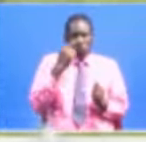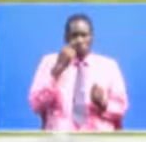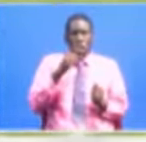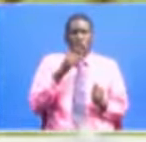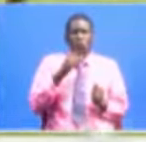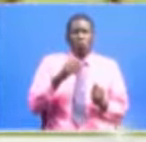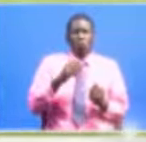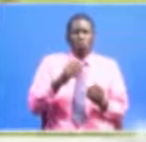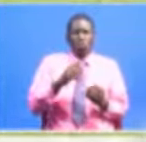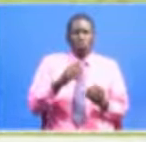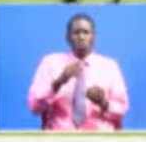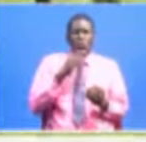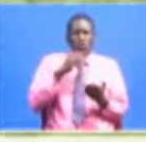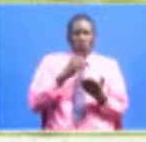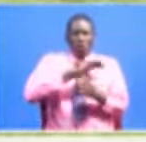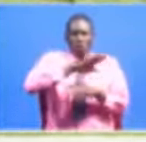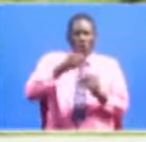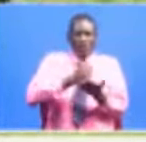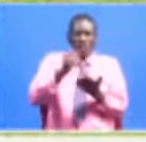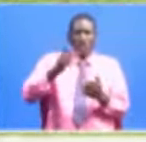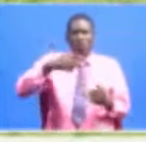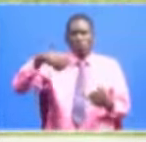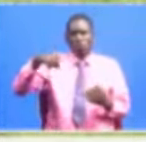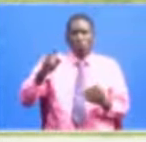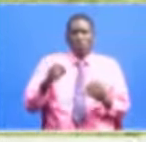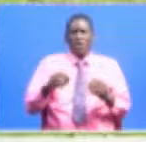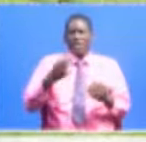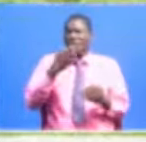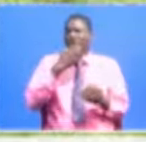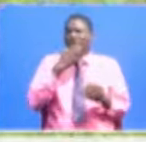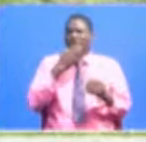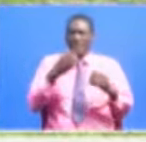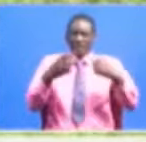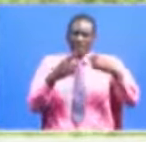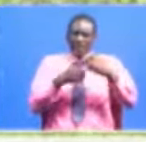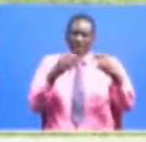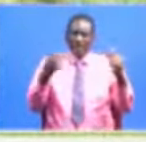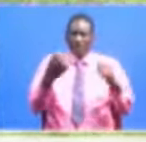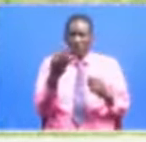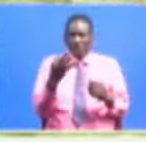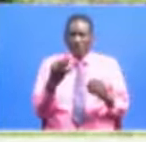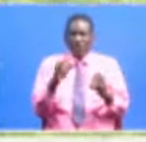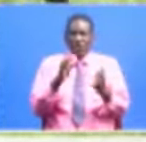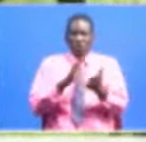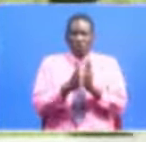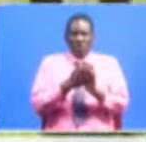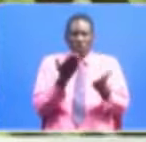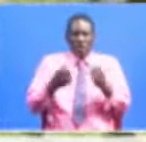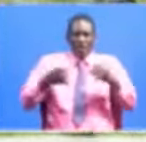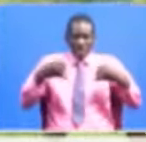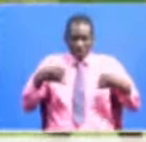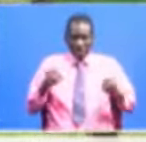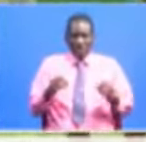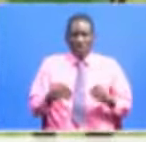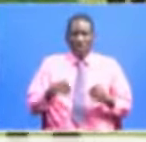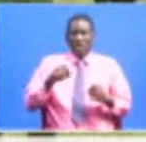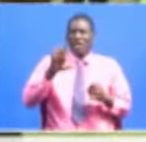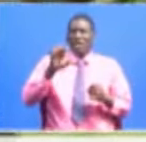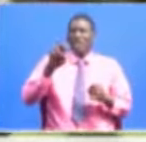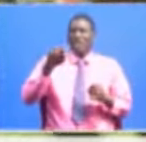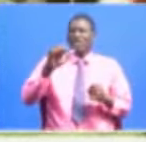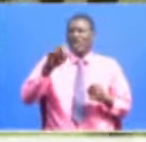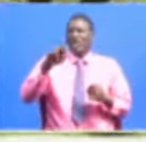beat Kisii School from Nyanza 6-3 in Group A with no tries being scored. Lenana School from